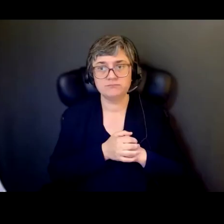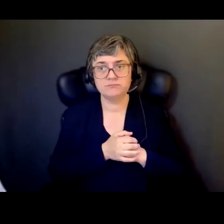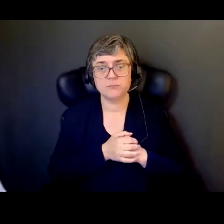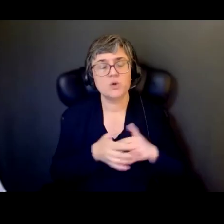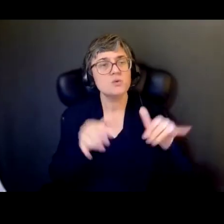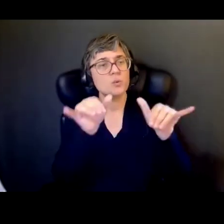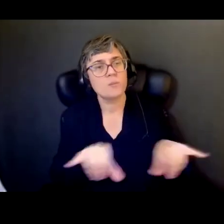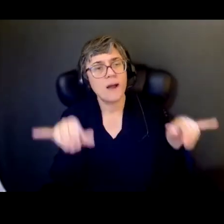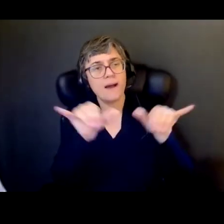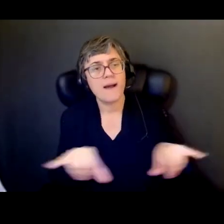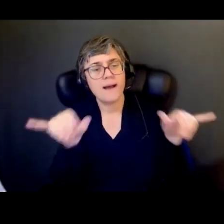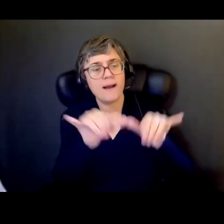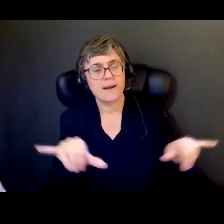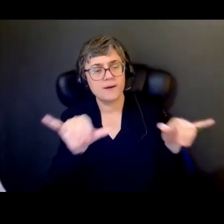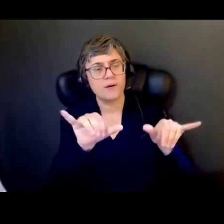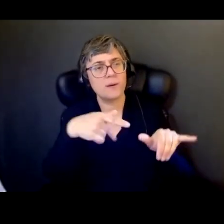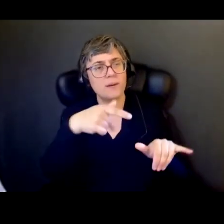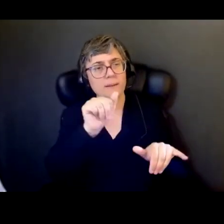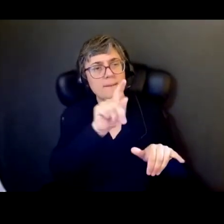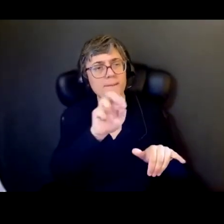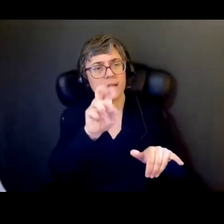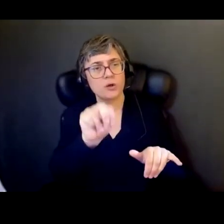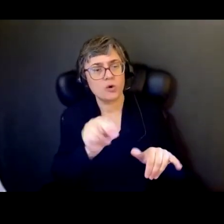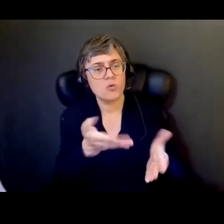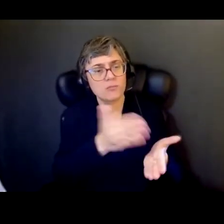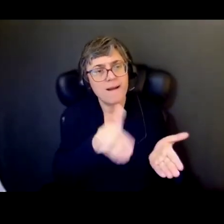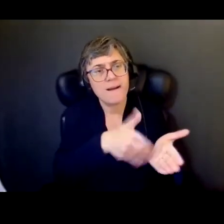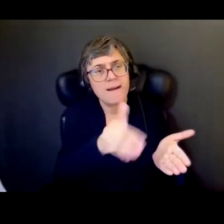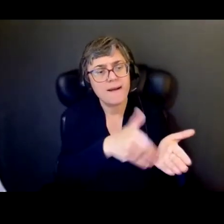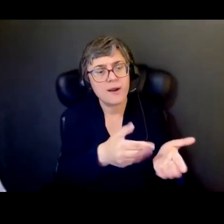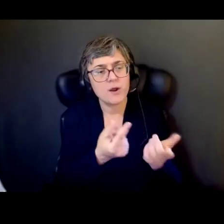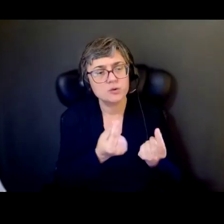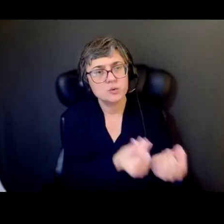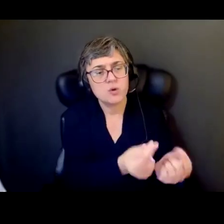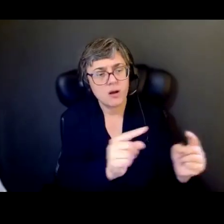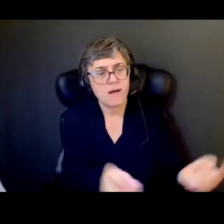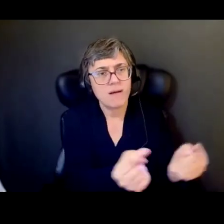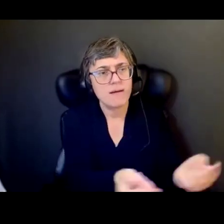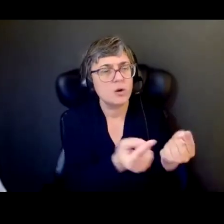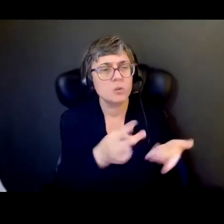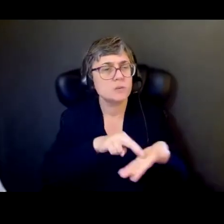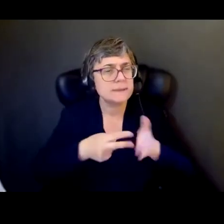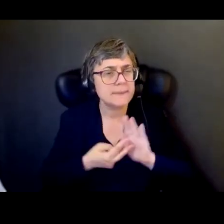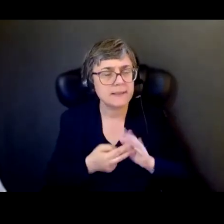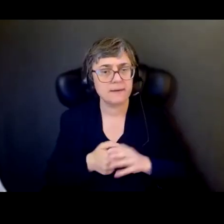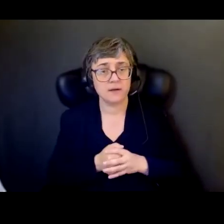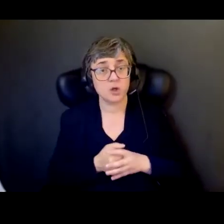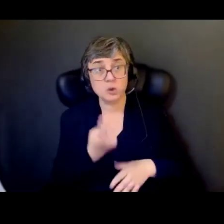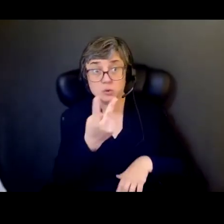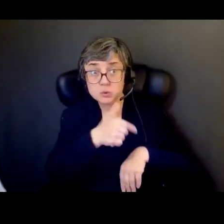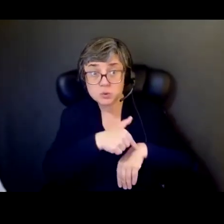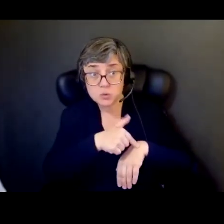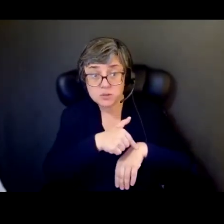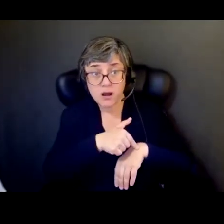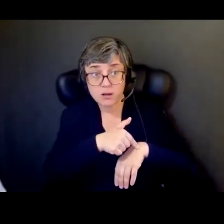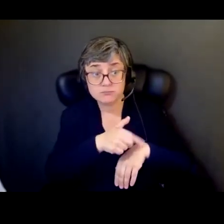repeated instances mean? For example, would 2 actions be enough for a conviction, or